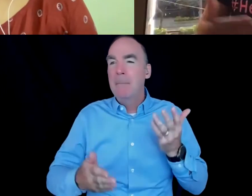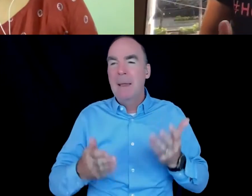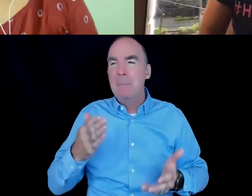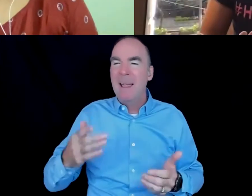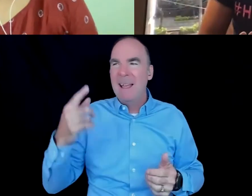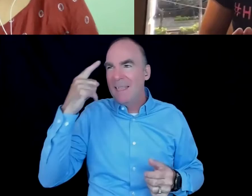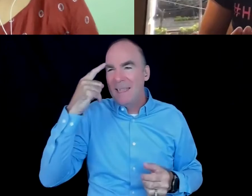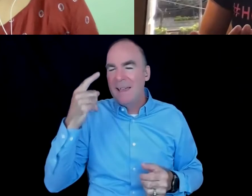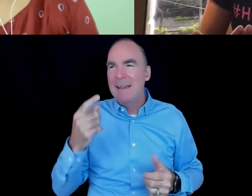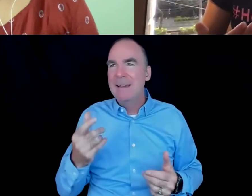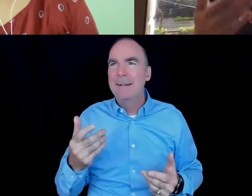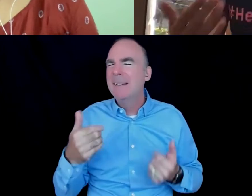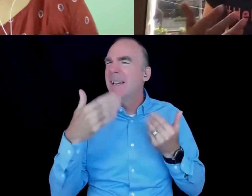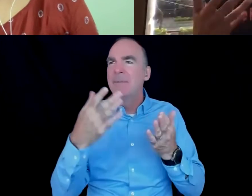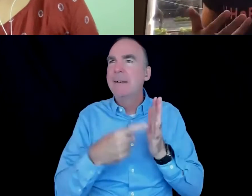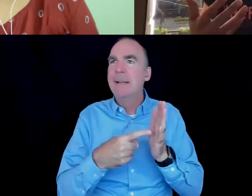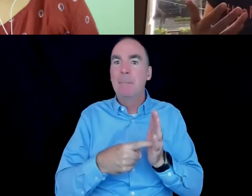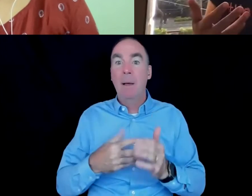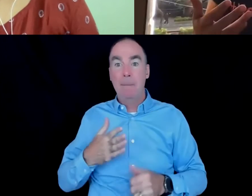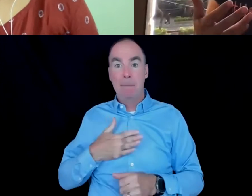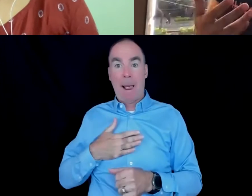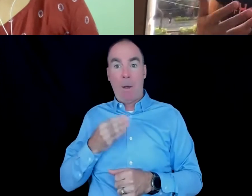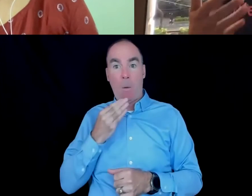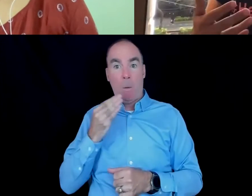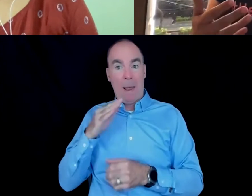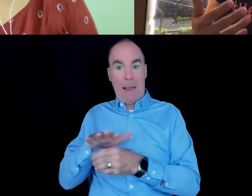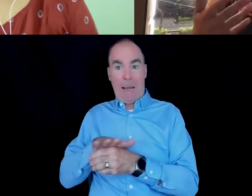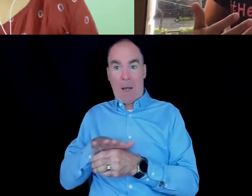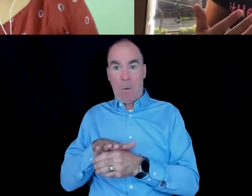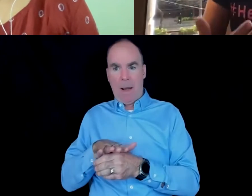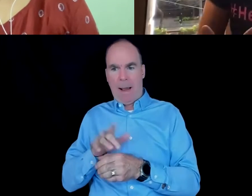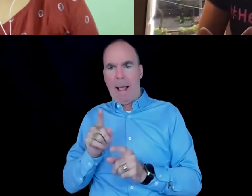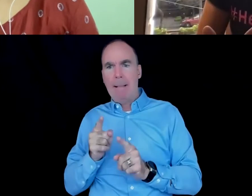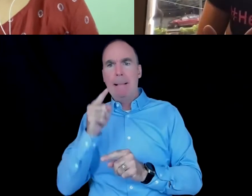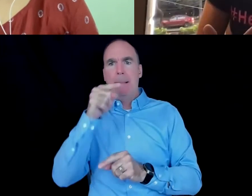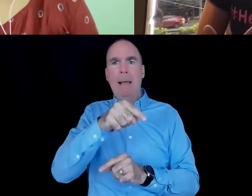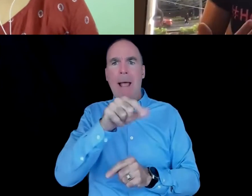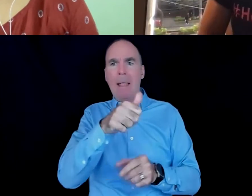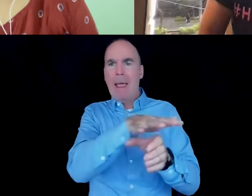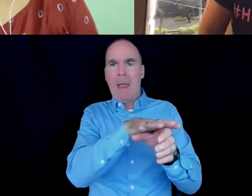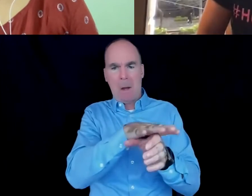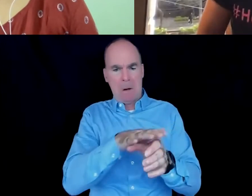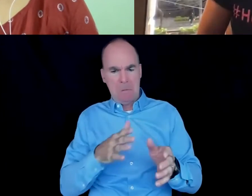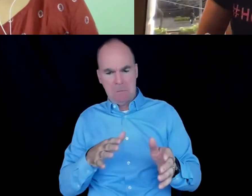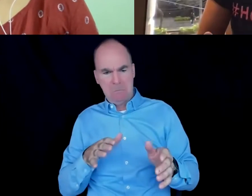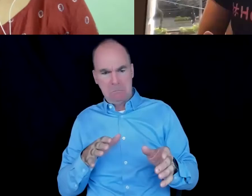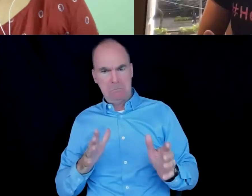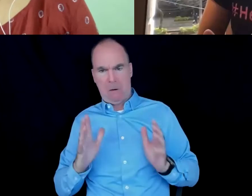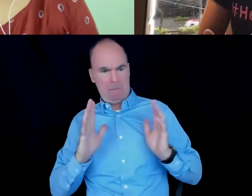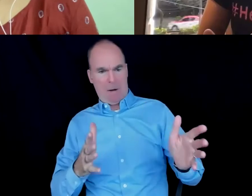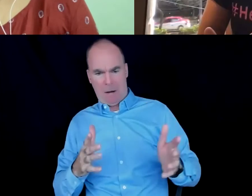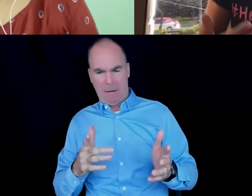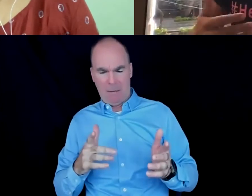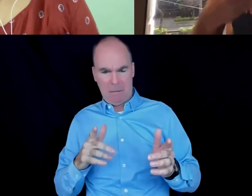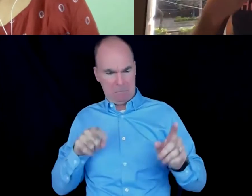door. So this is what we are trying to do, is to tell people gender, it's nothing like against religion.